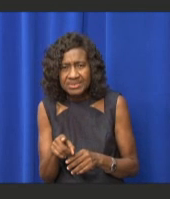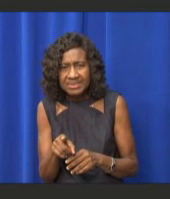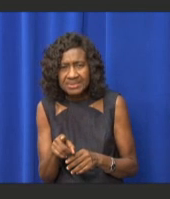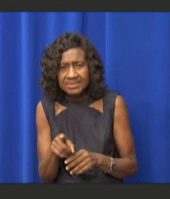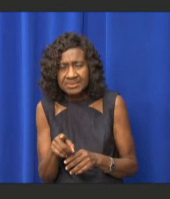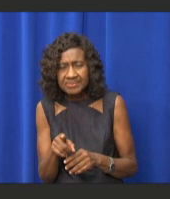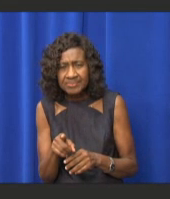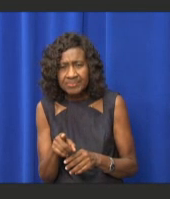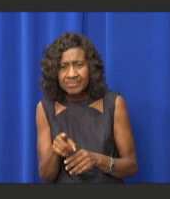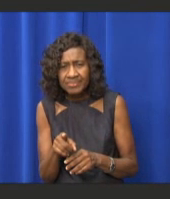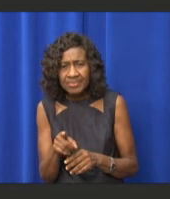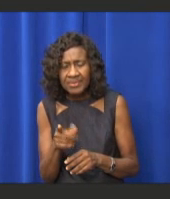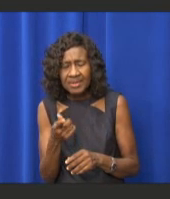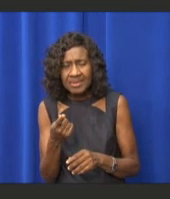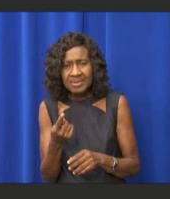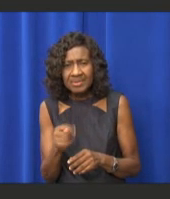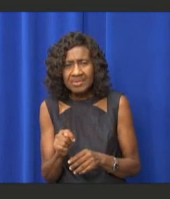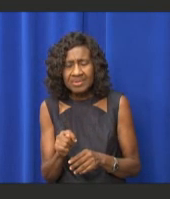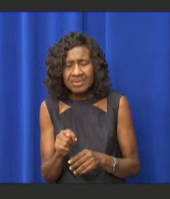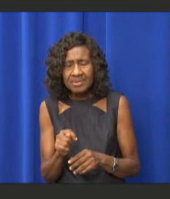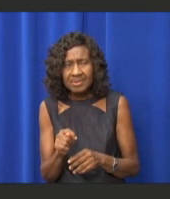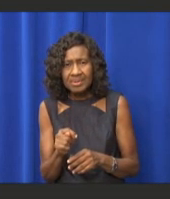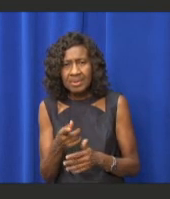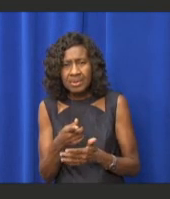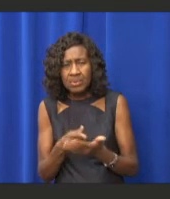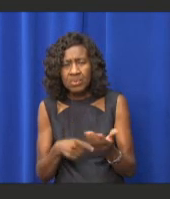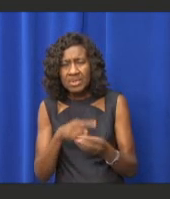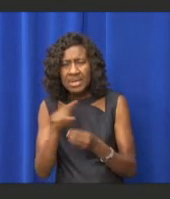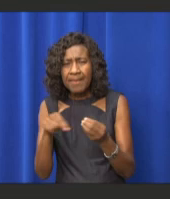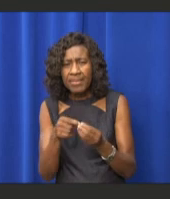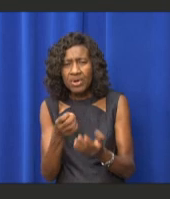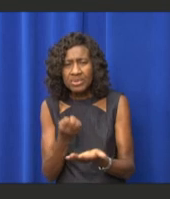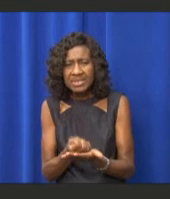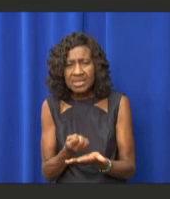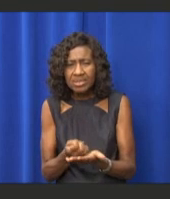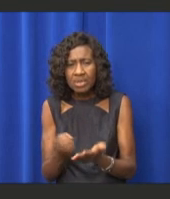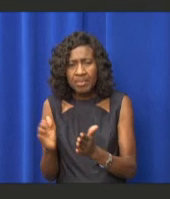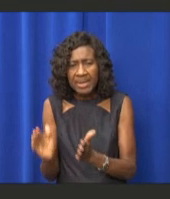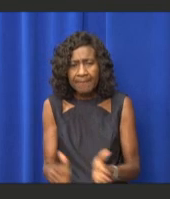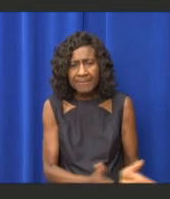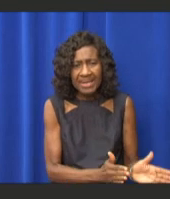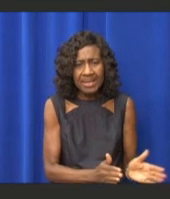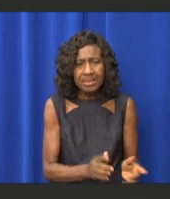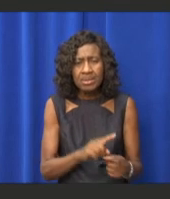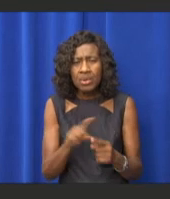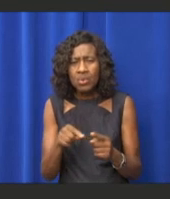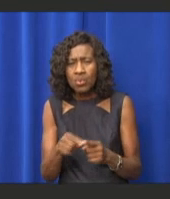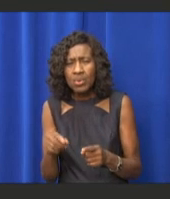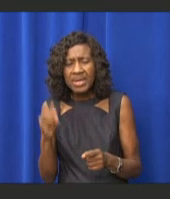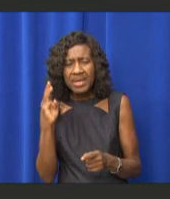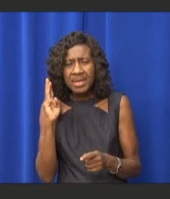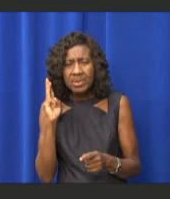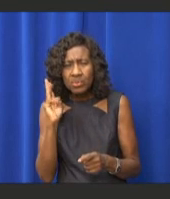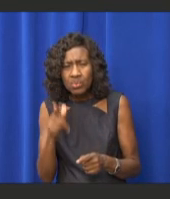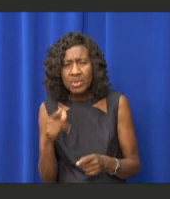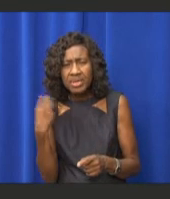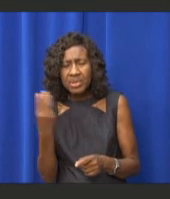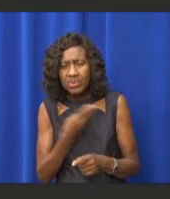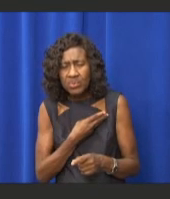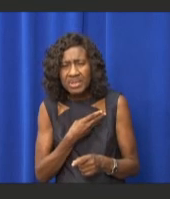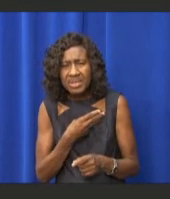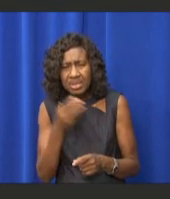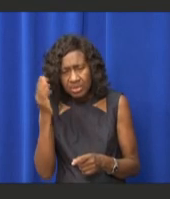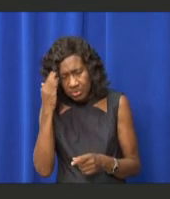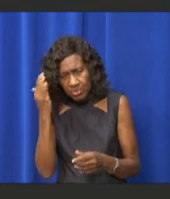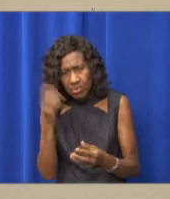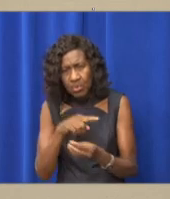saying the economic plan, you know, when will it be made public? Well, we're